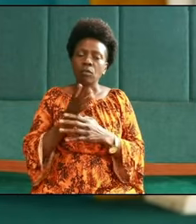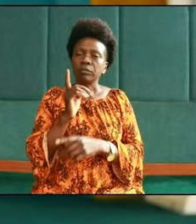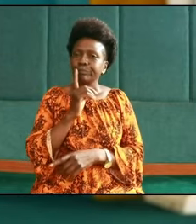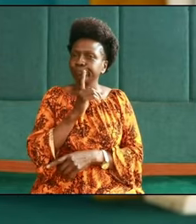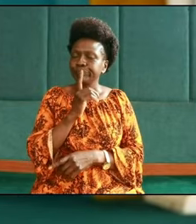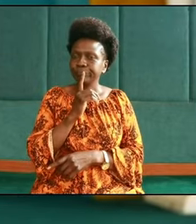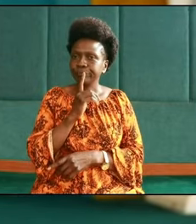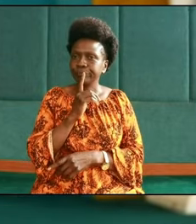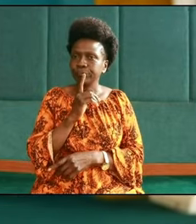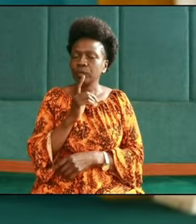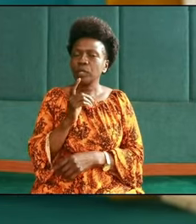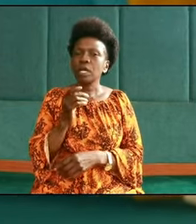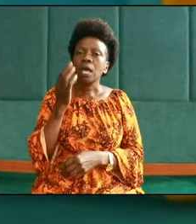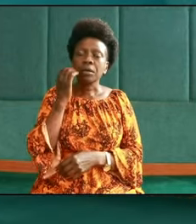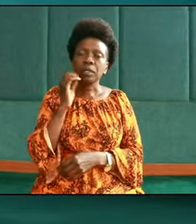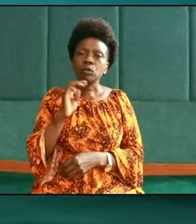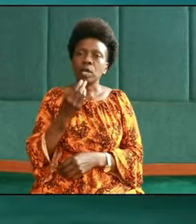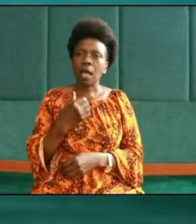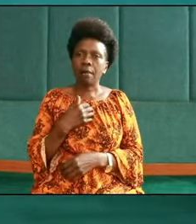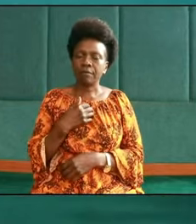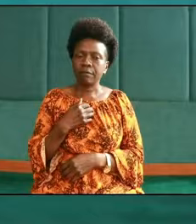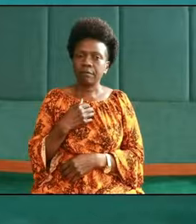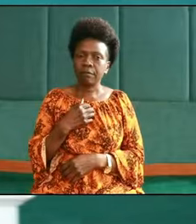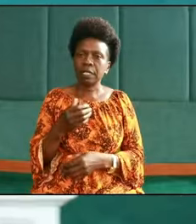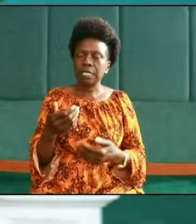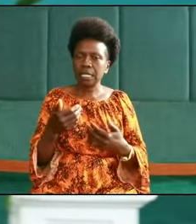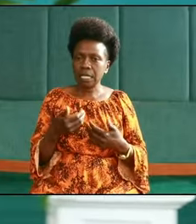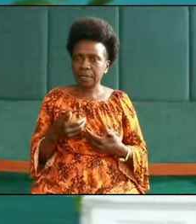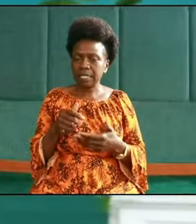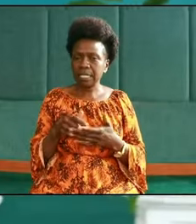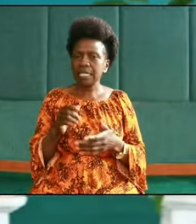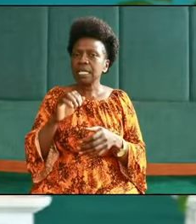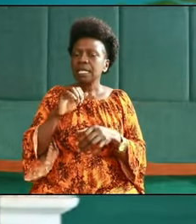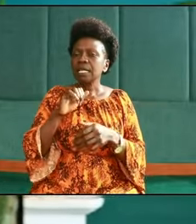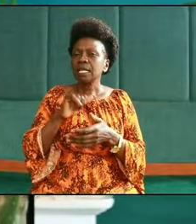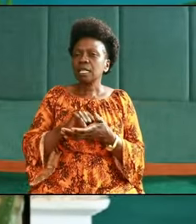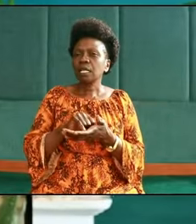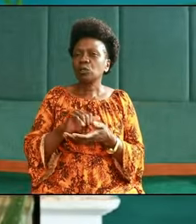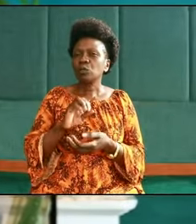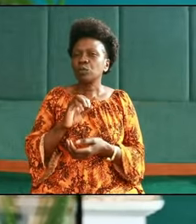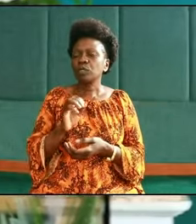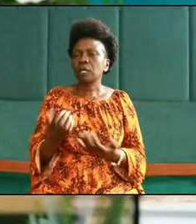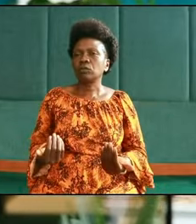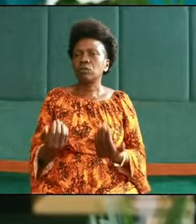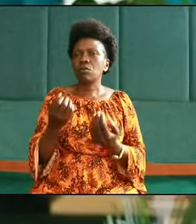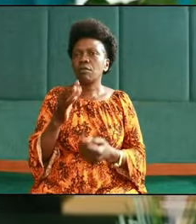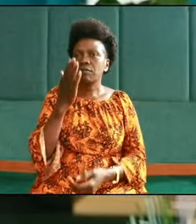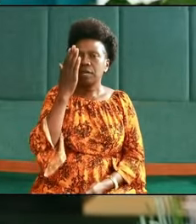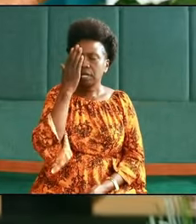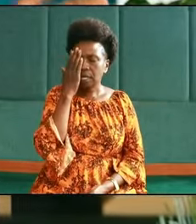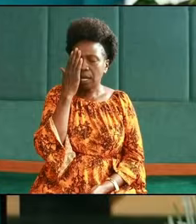have. It is this that the children of